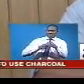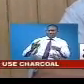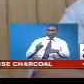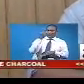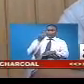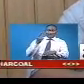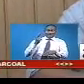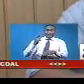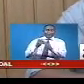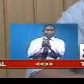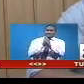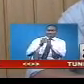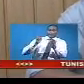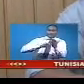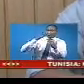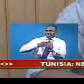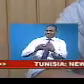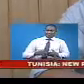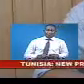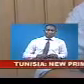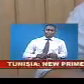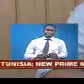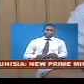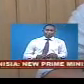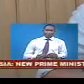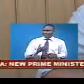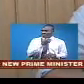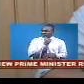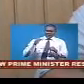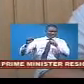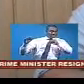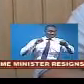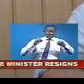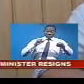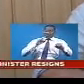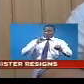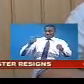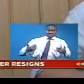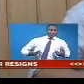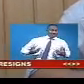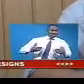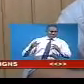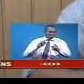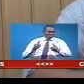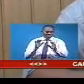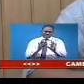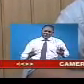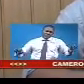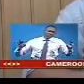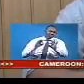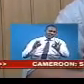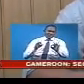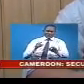start off with this first Masters program. I believe in any sport, and especially for the youth, it is